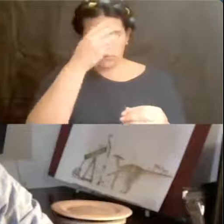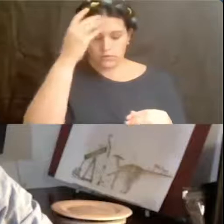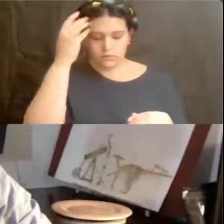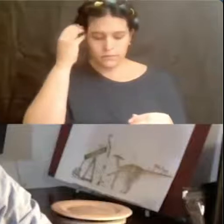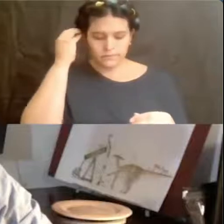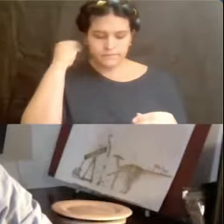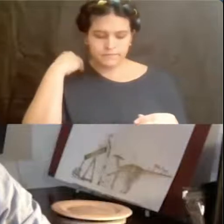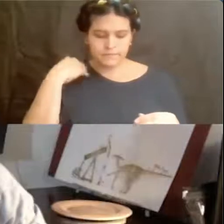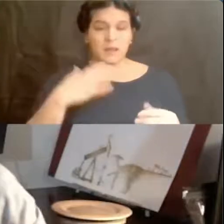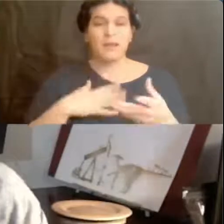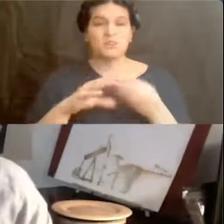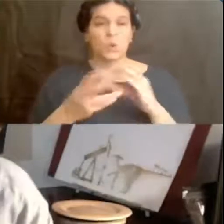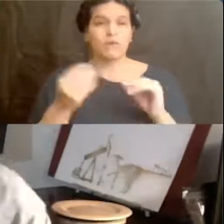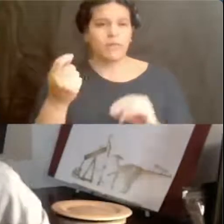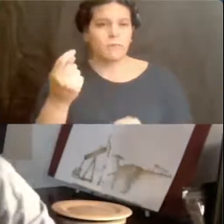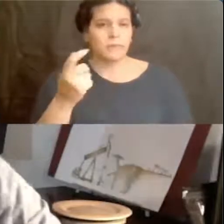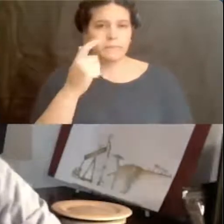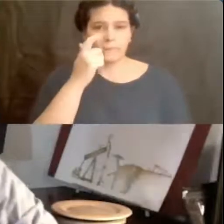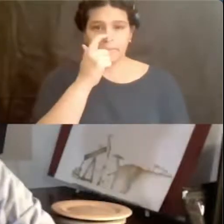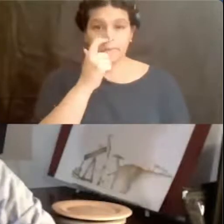just my story a little bit.